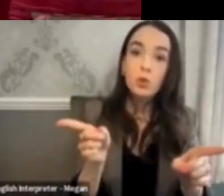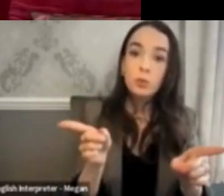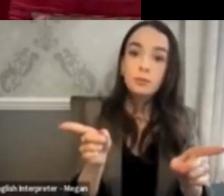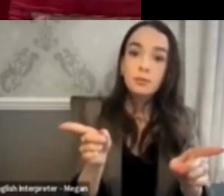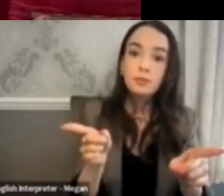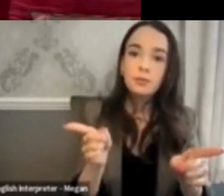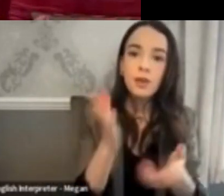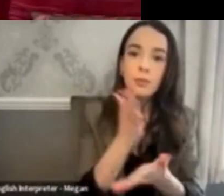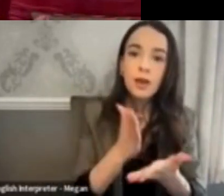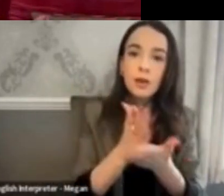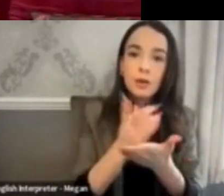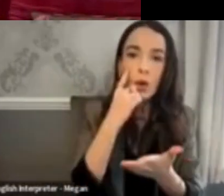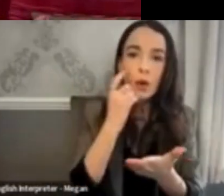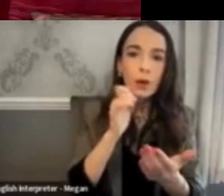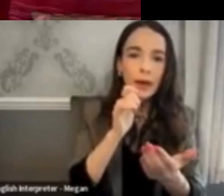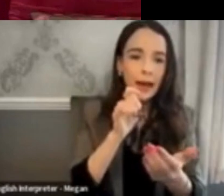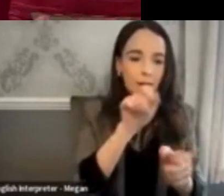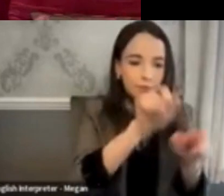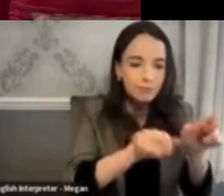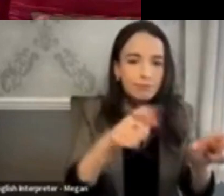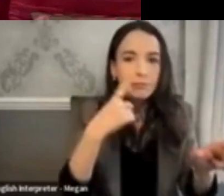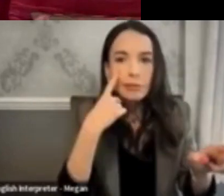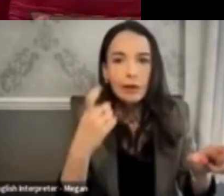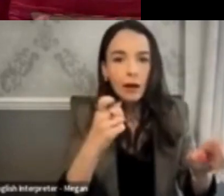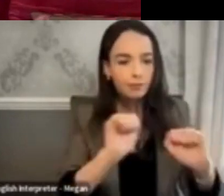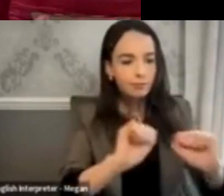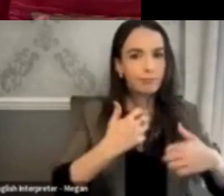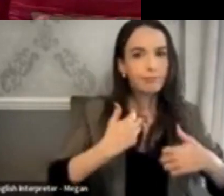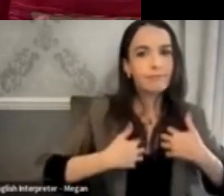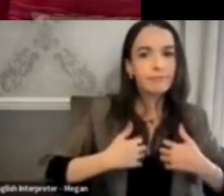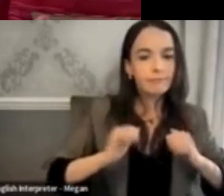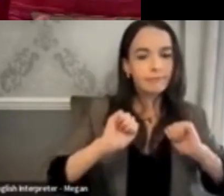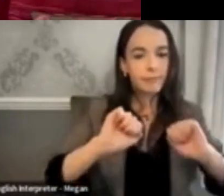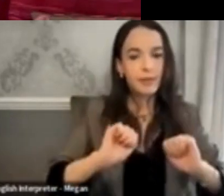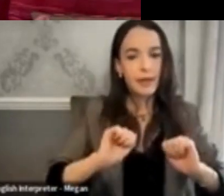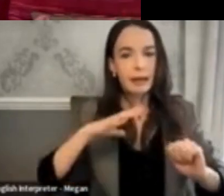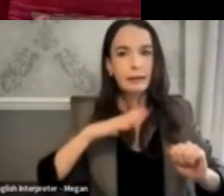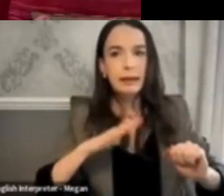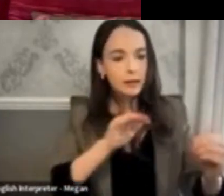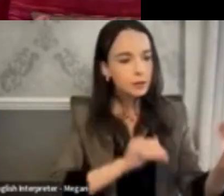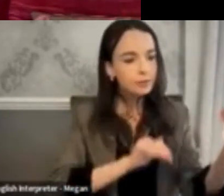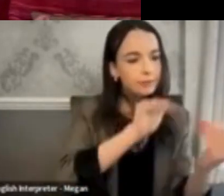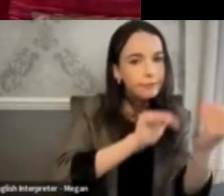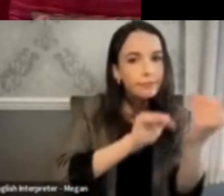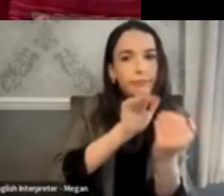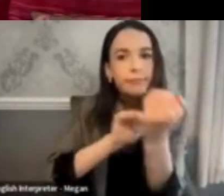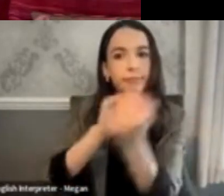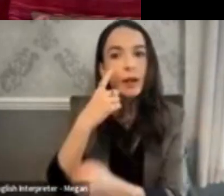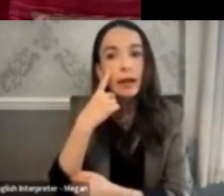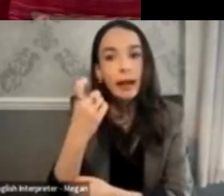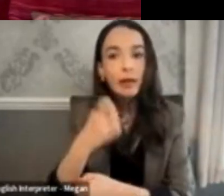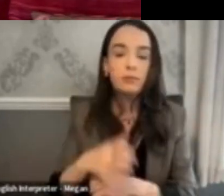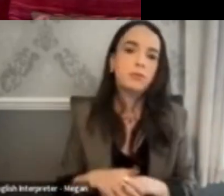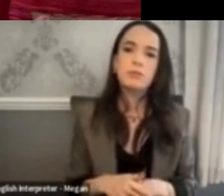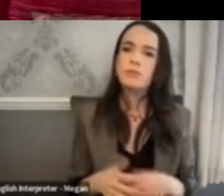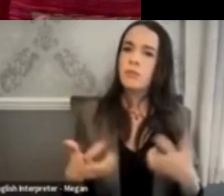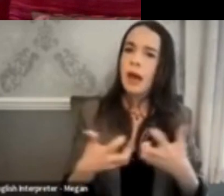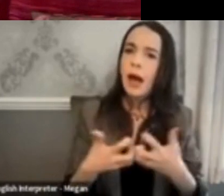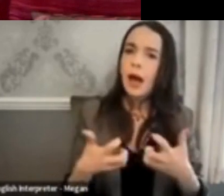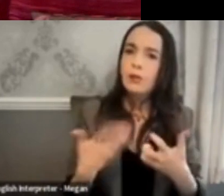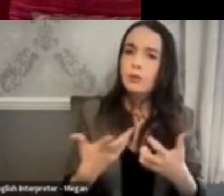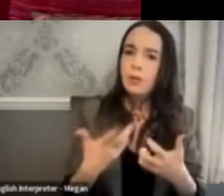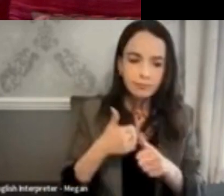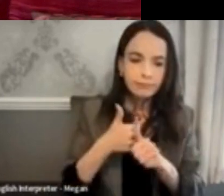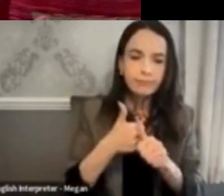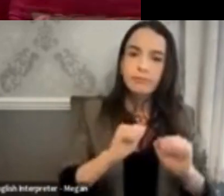and interests of all the young people that you serve. We can do this by supporting your partnerships to be as broad and